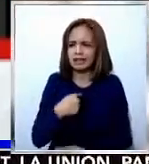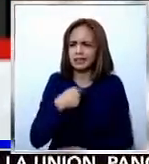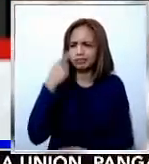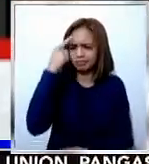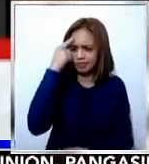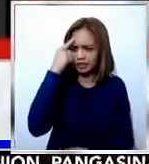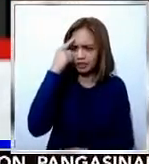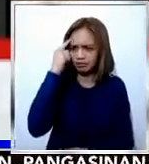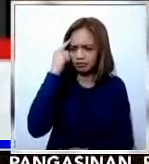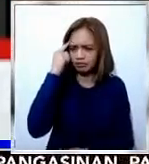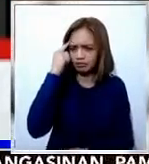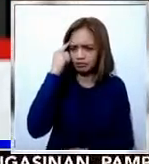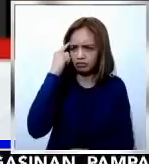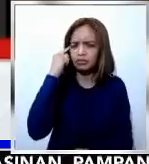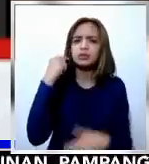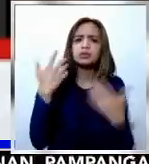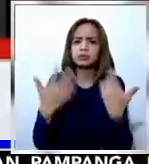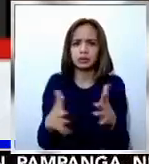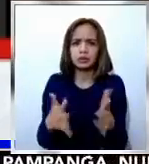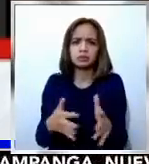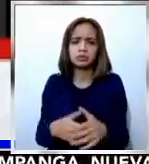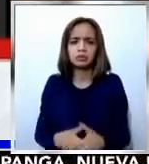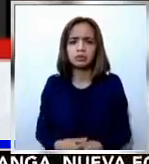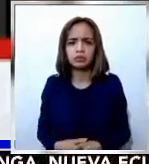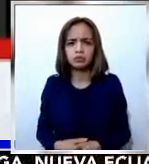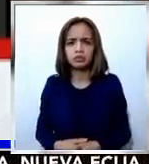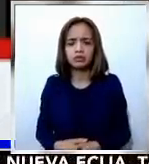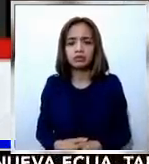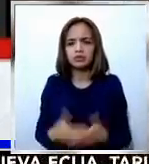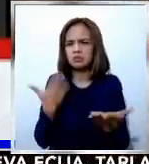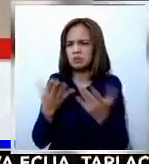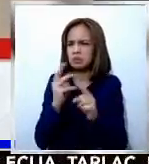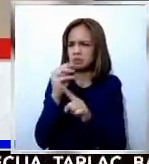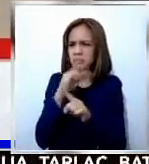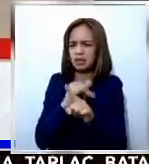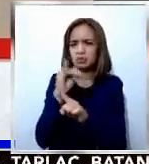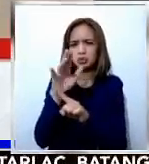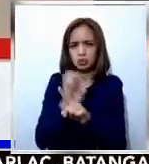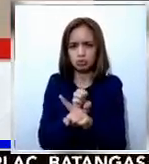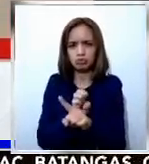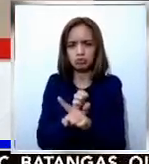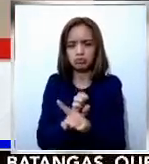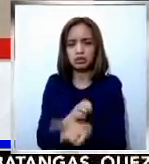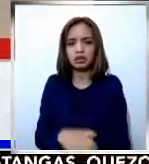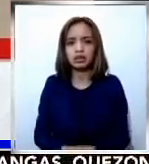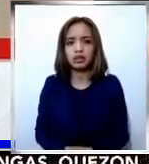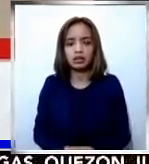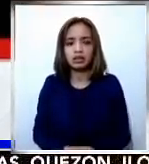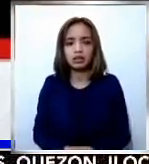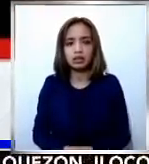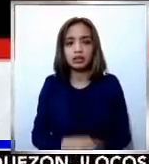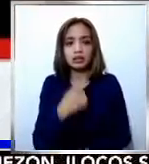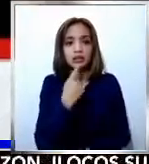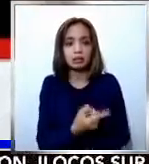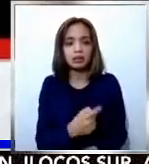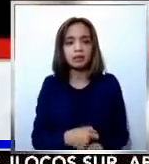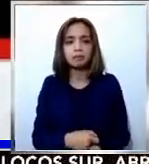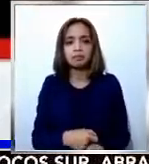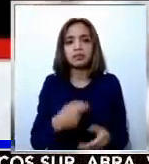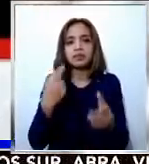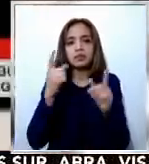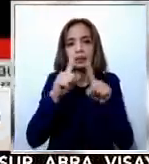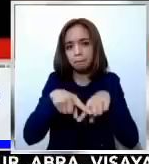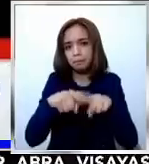was already maybe sometime May or June where the prices may have changed. Depende raw kasi sa cost nila ito. Sabi ng Commission on